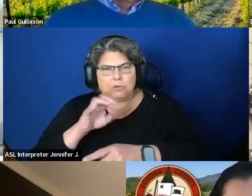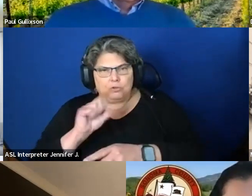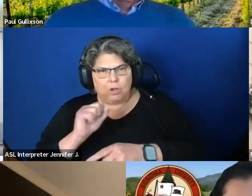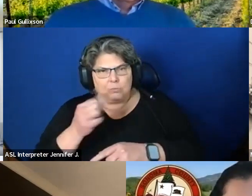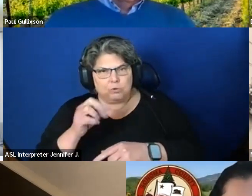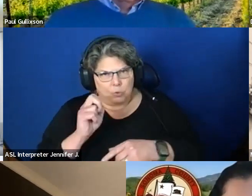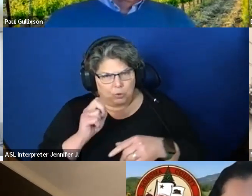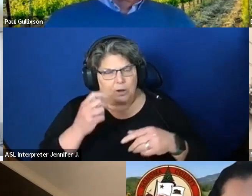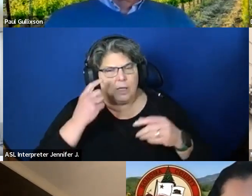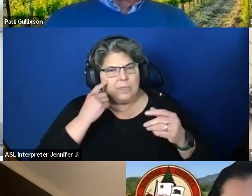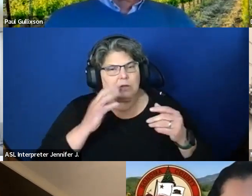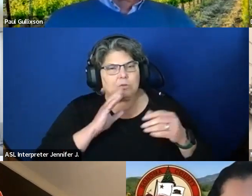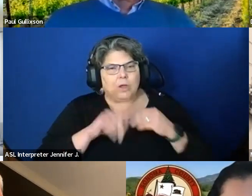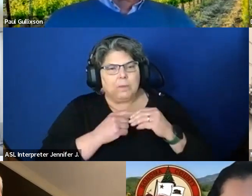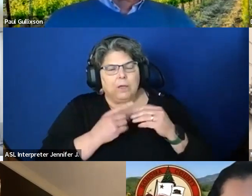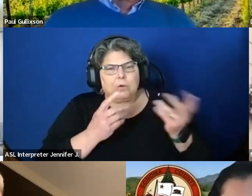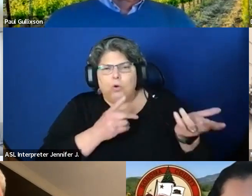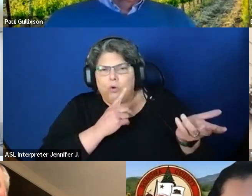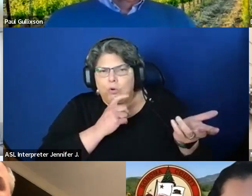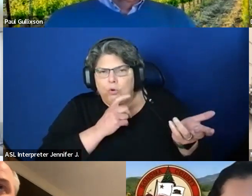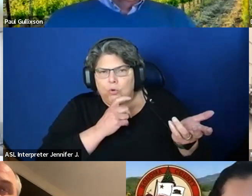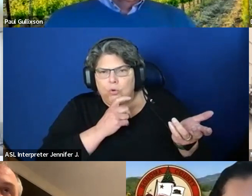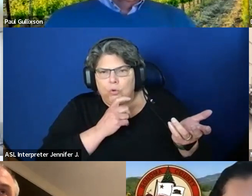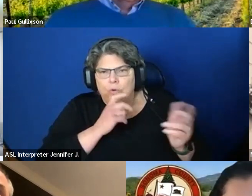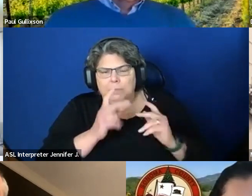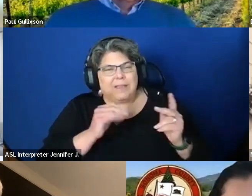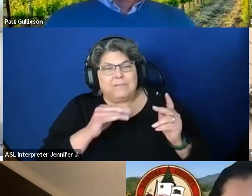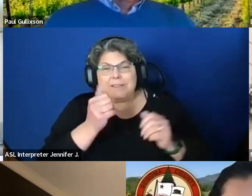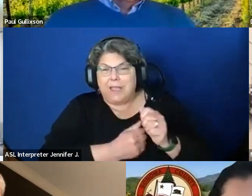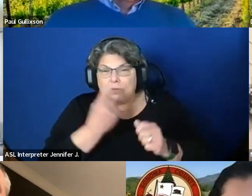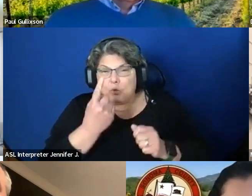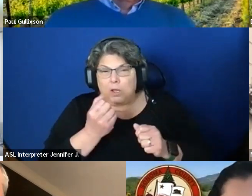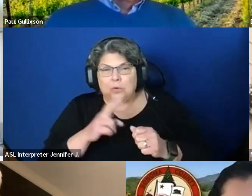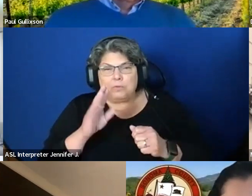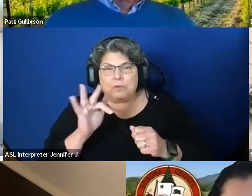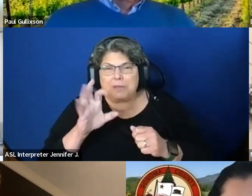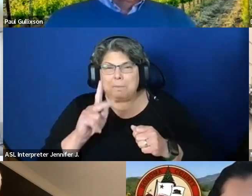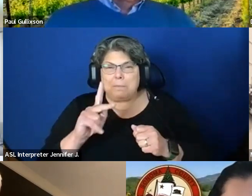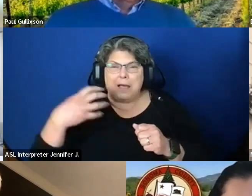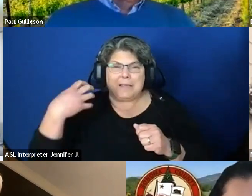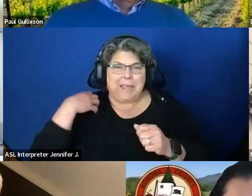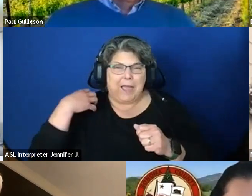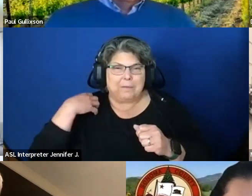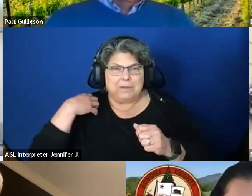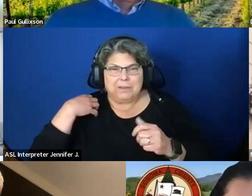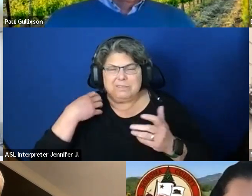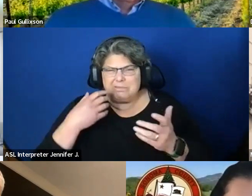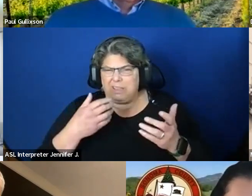out who are the individuals, whether it's everybody or there's block captains as we've created in certain